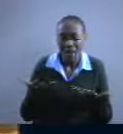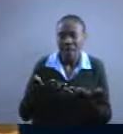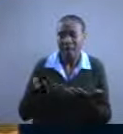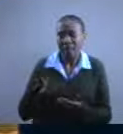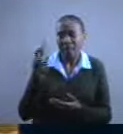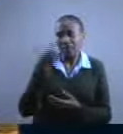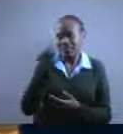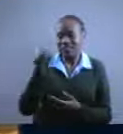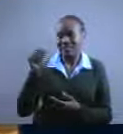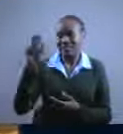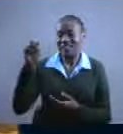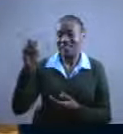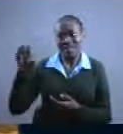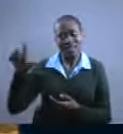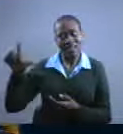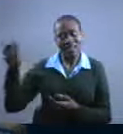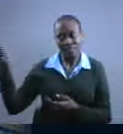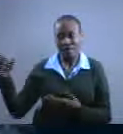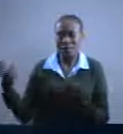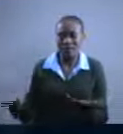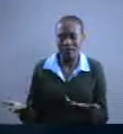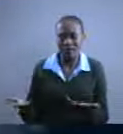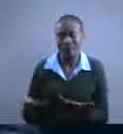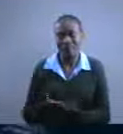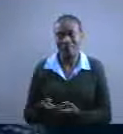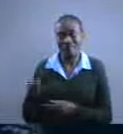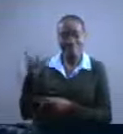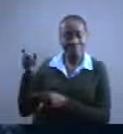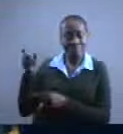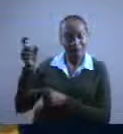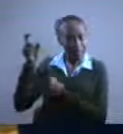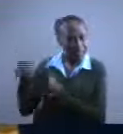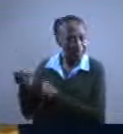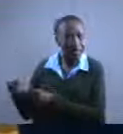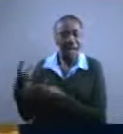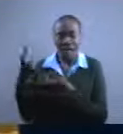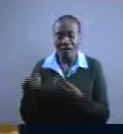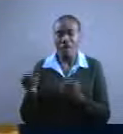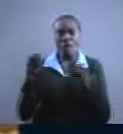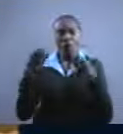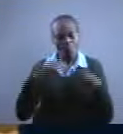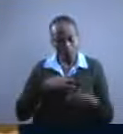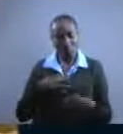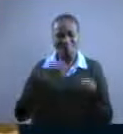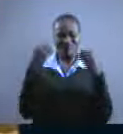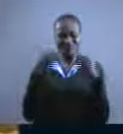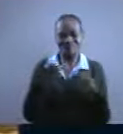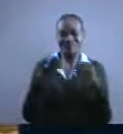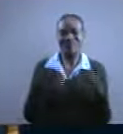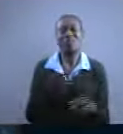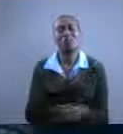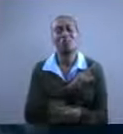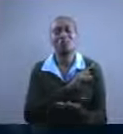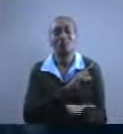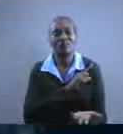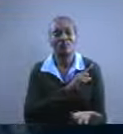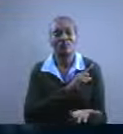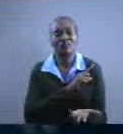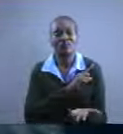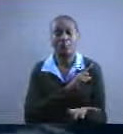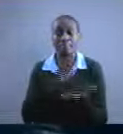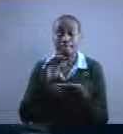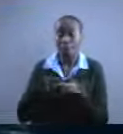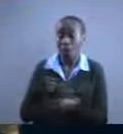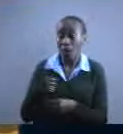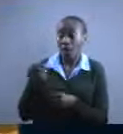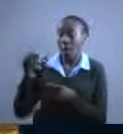magwaza, uzimele kuba kwabashushu kwa IFP, kuba eyinkokhele ngumama,